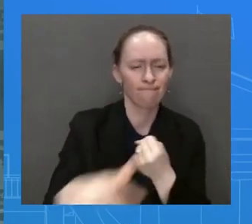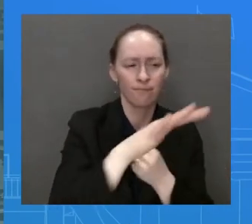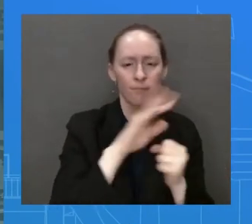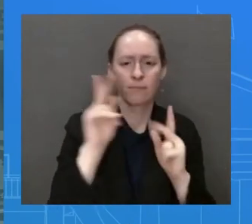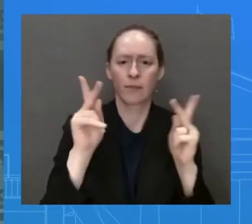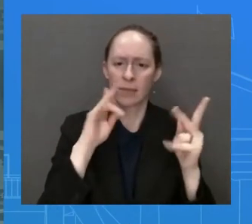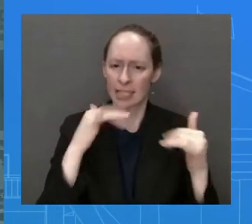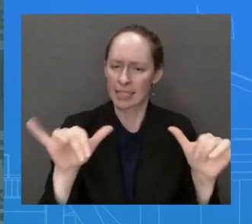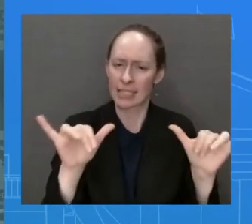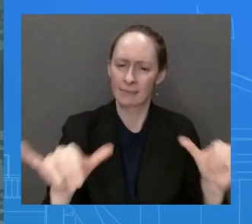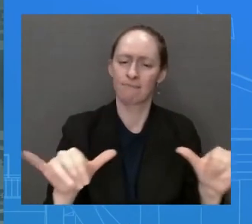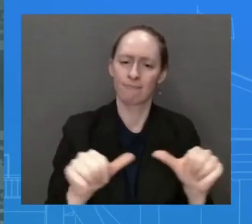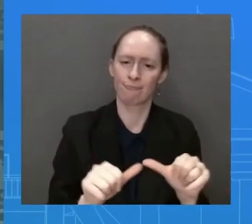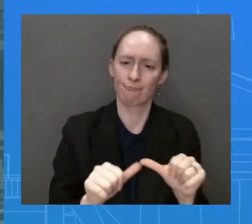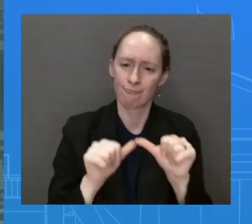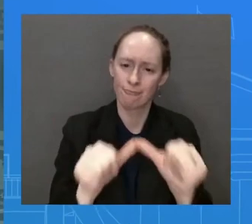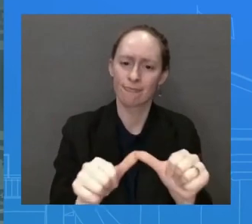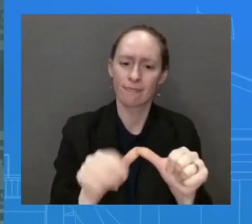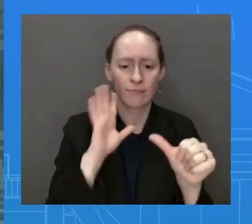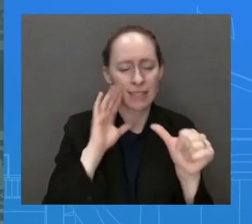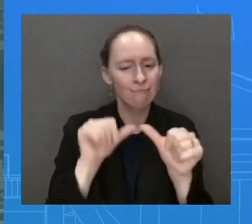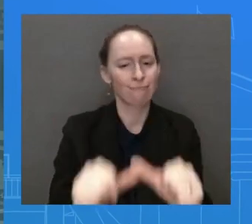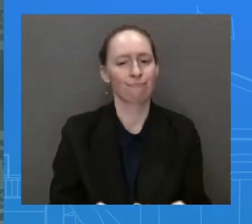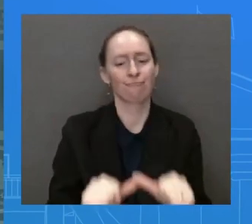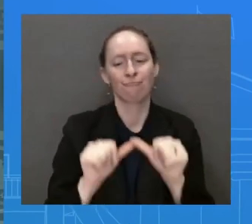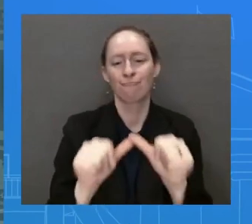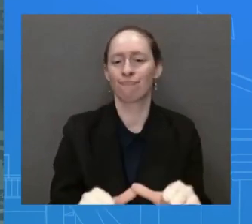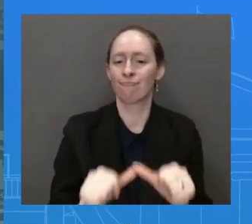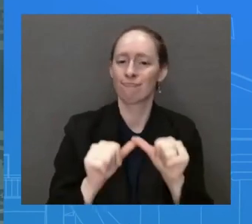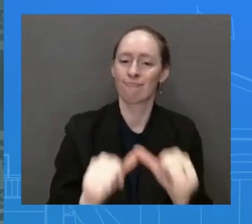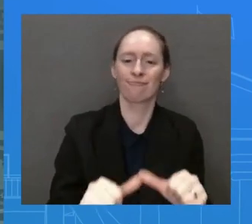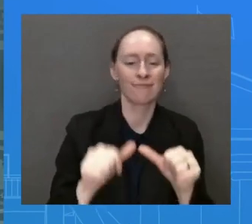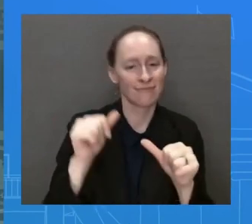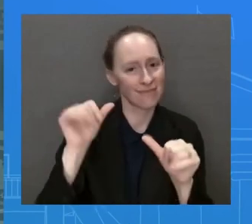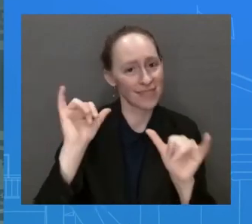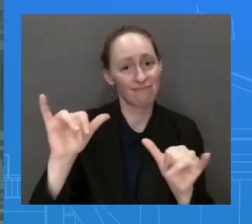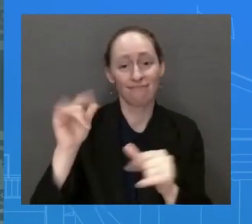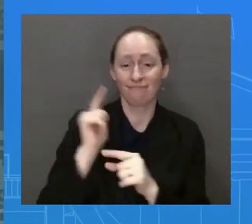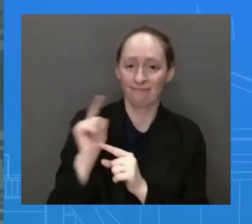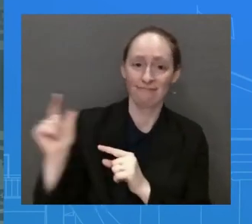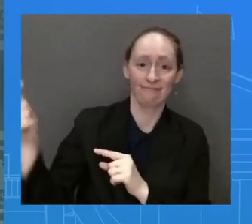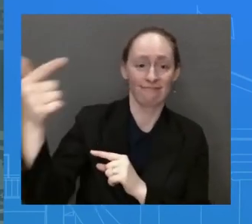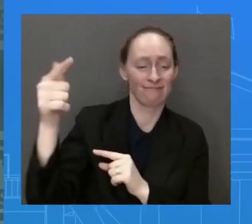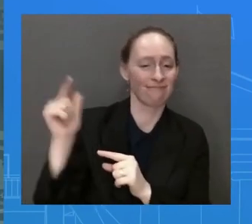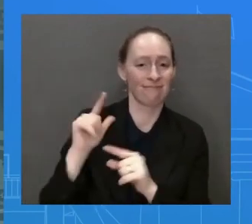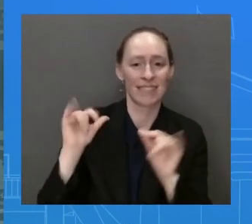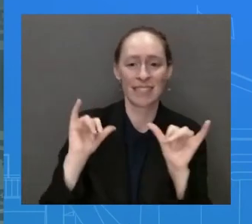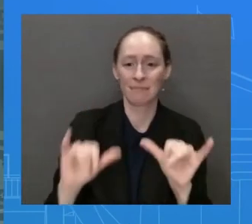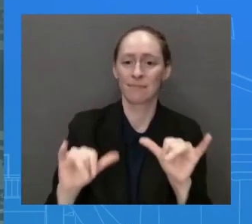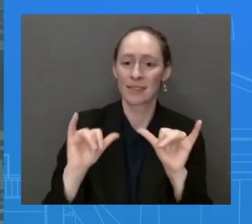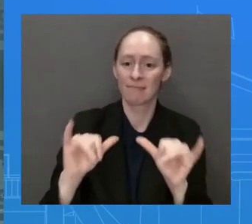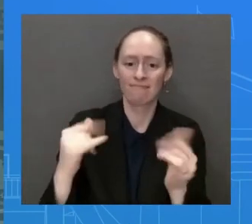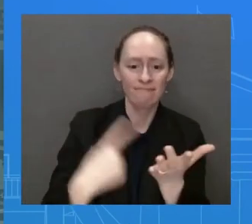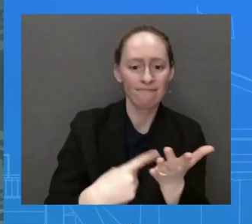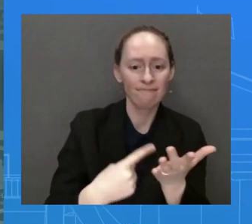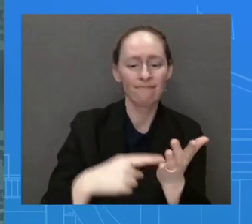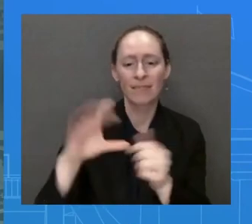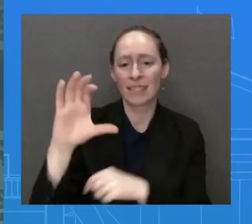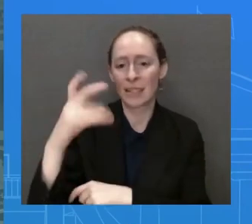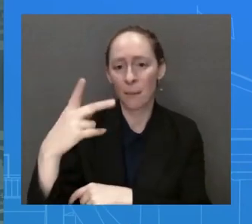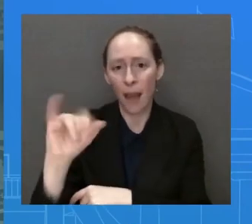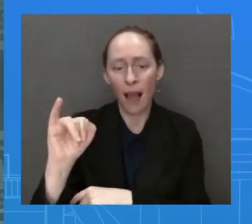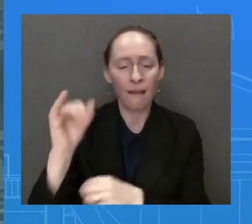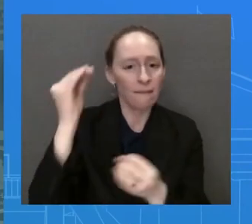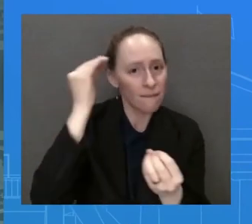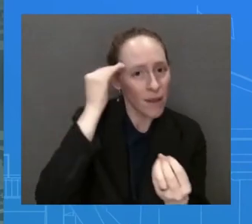me speaking about that. You heard from the president yesterday talking about the CPI data and how important it was to